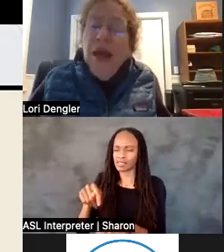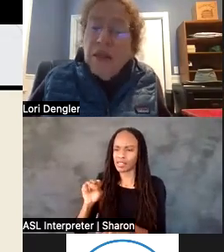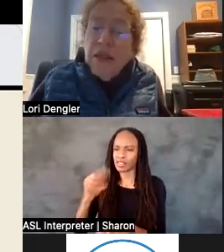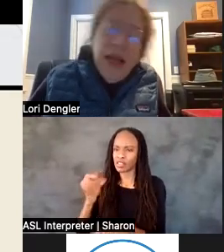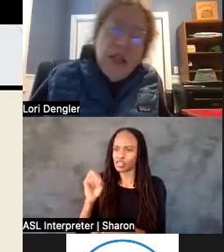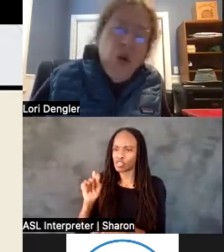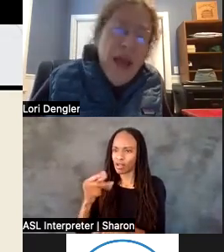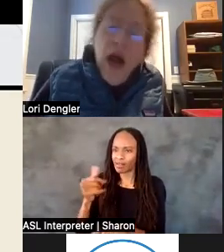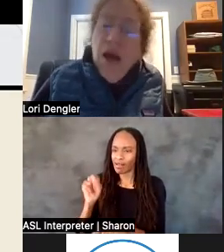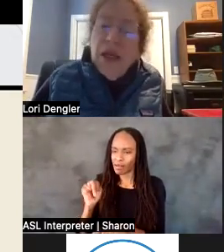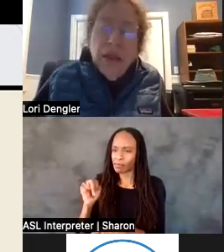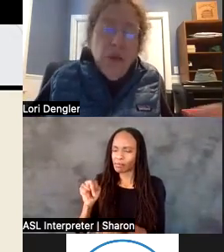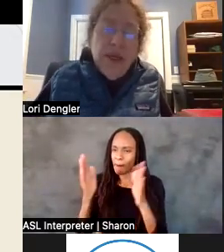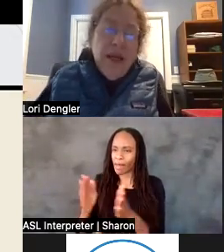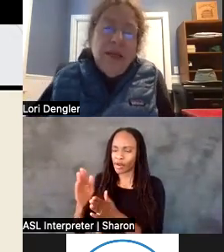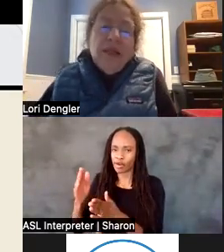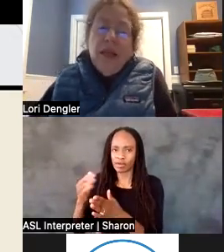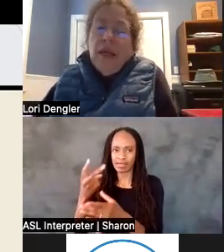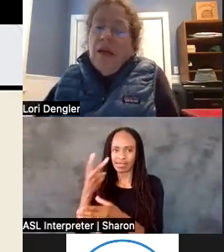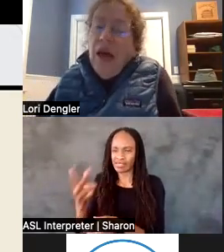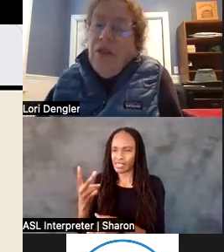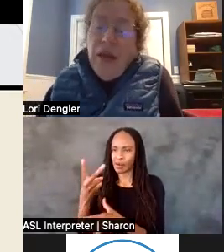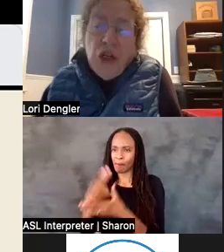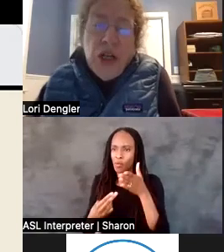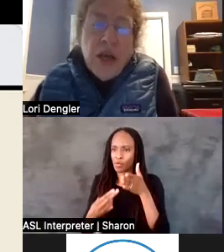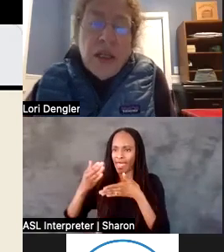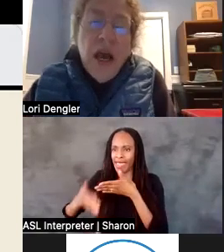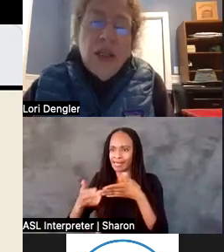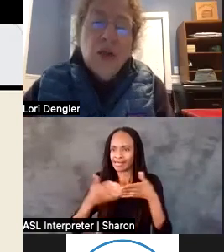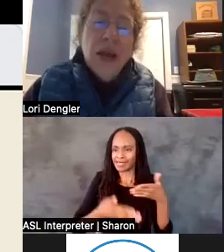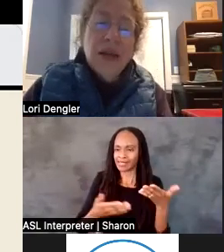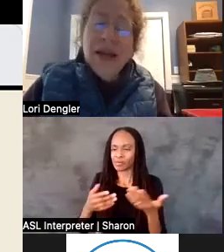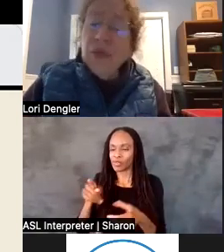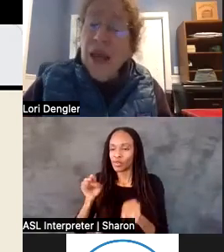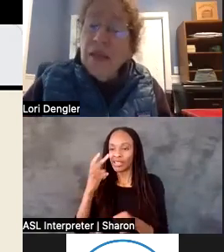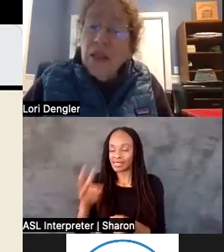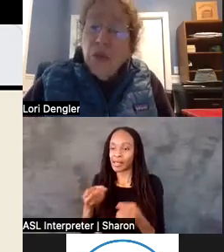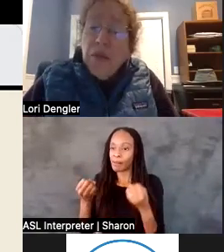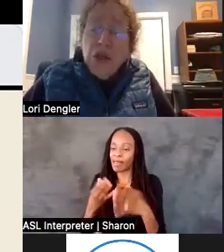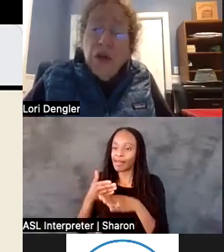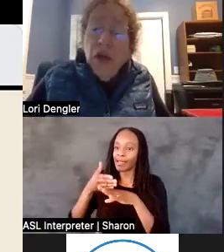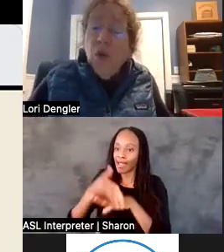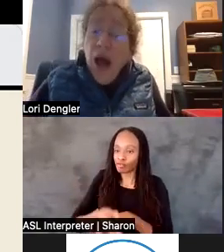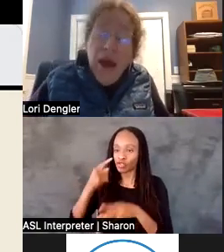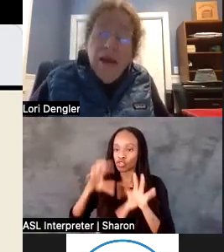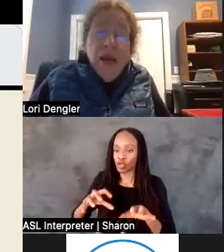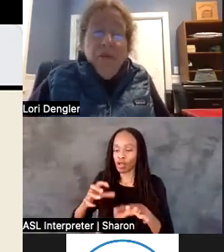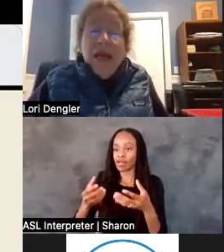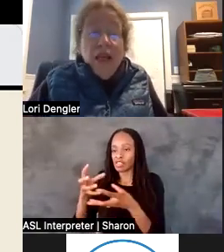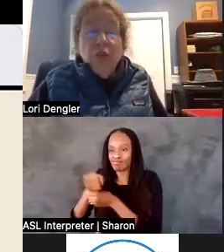both ends. And that's quite common, that we tend to see a lot of aftershocks concentrated at the ends of the rupture.